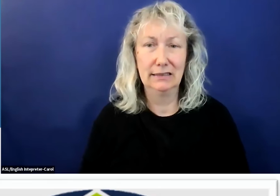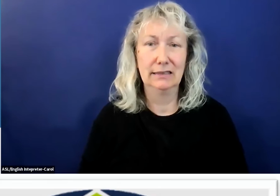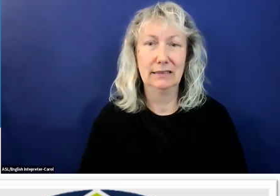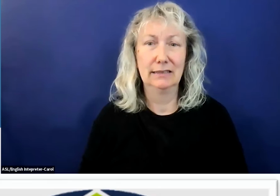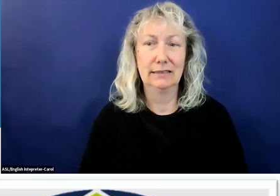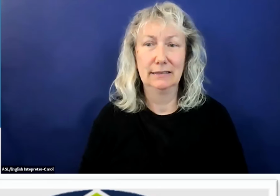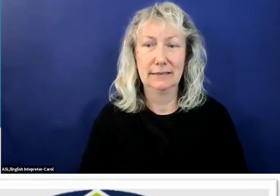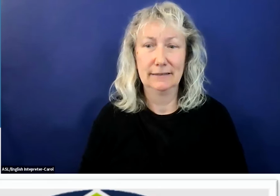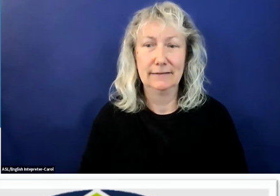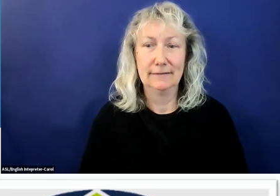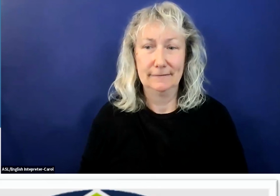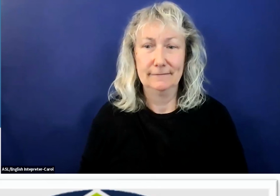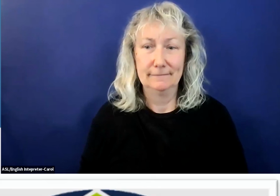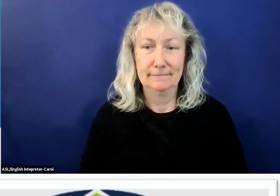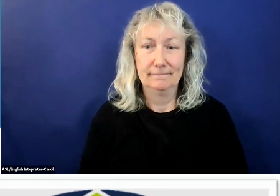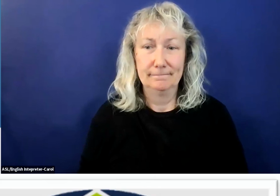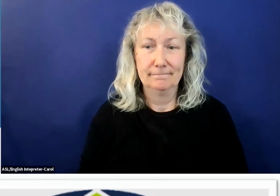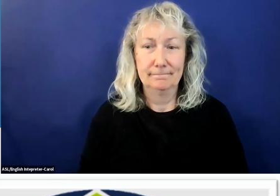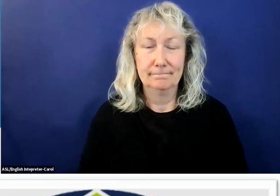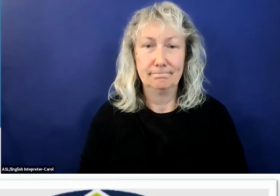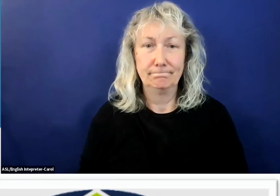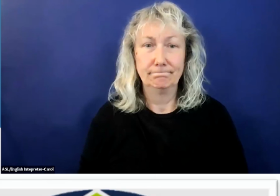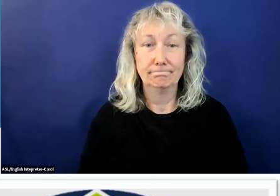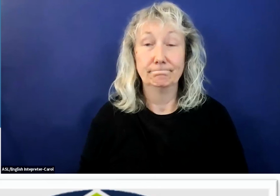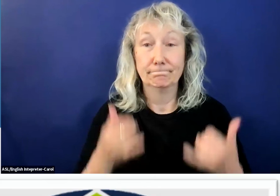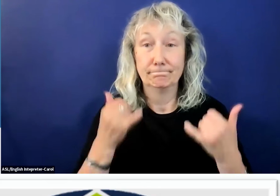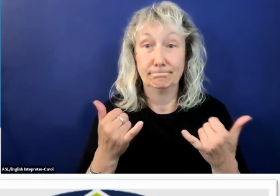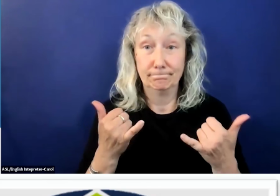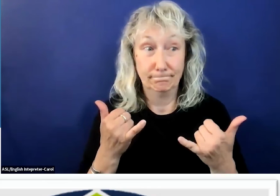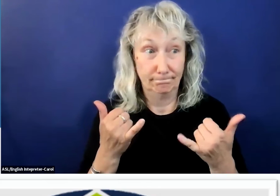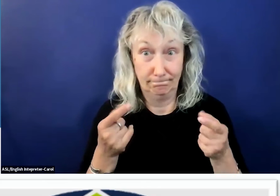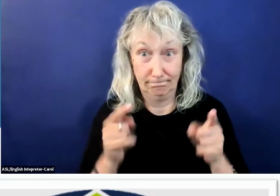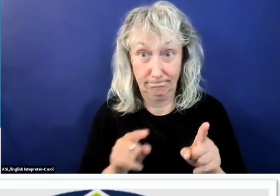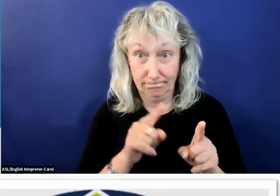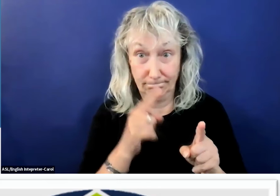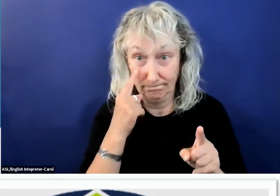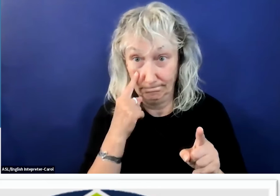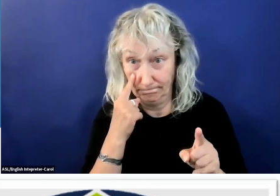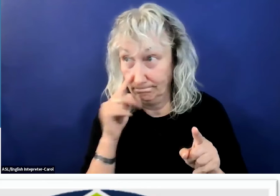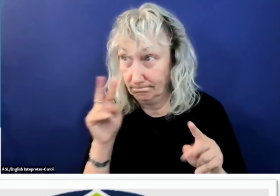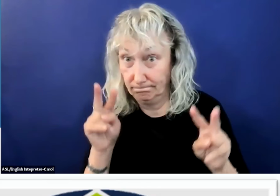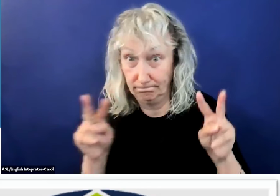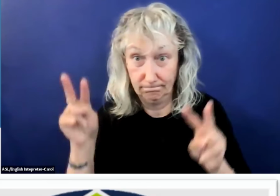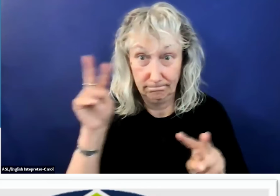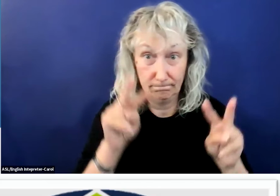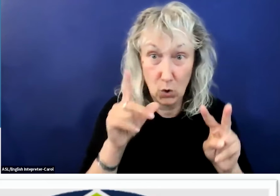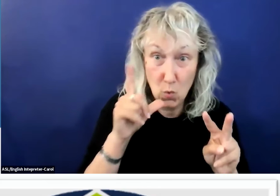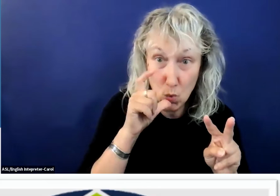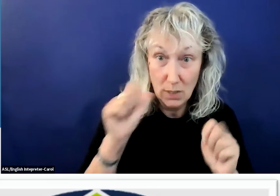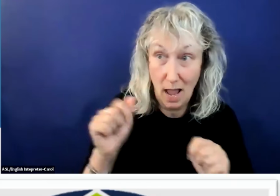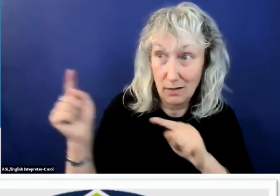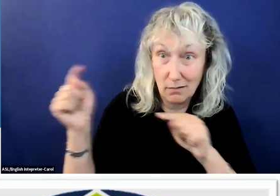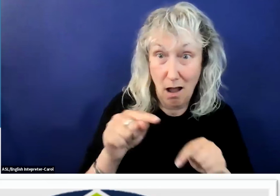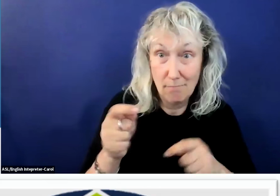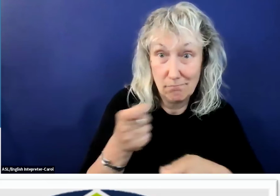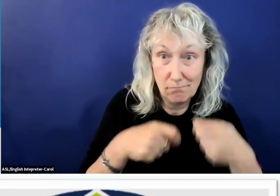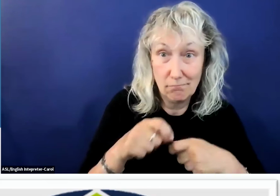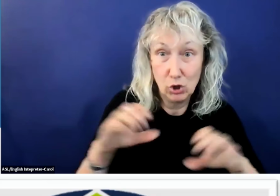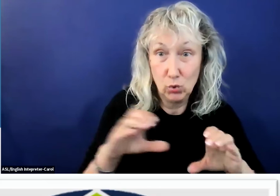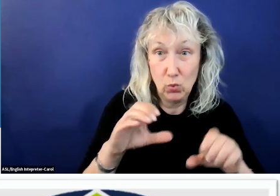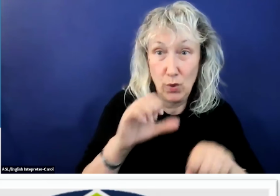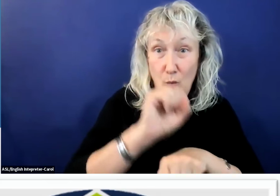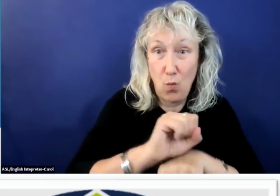Once you decide to work with or when you're shopping around for contractors, it's recommended that you get 3